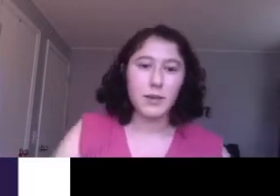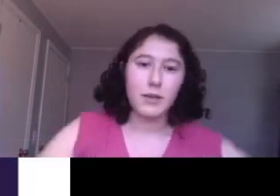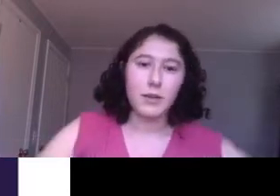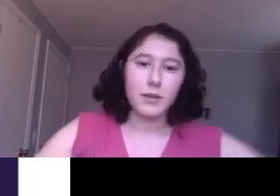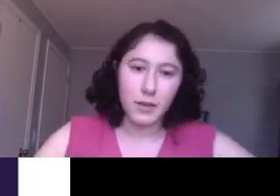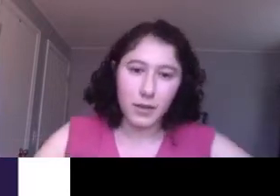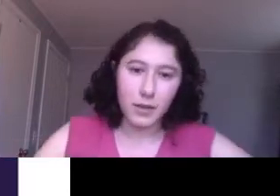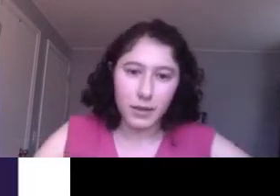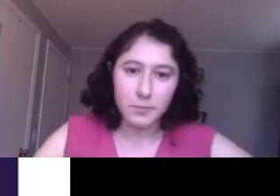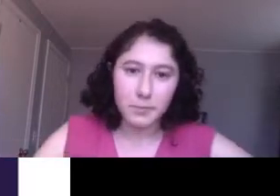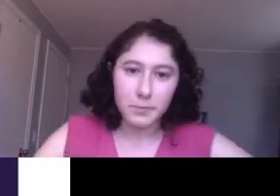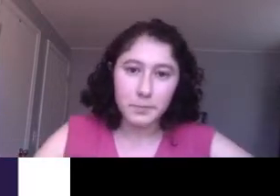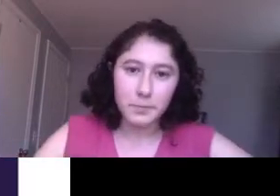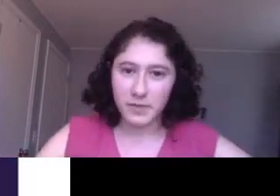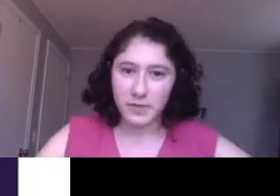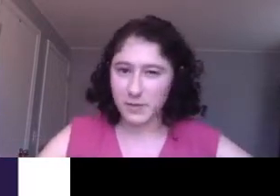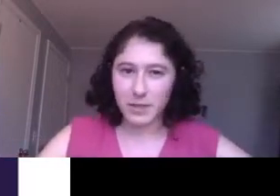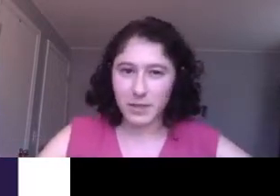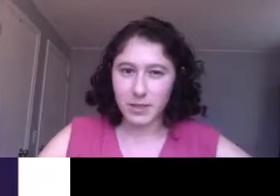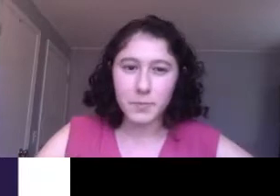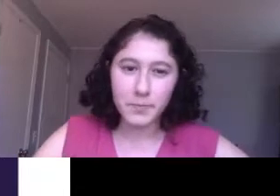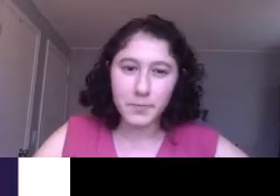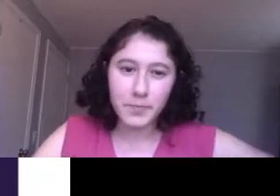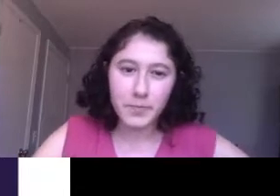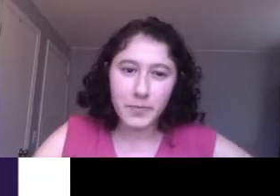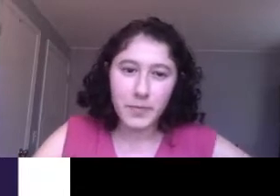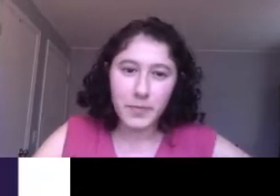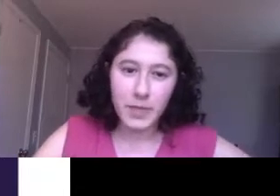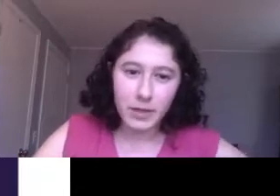angles, if that makes sense.